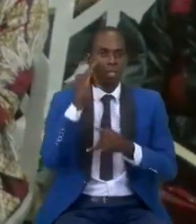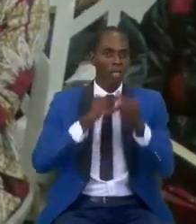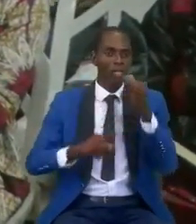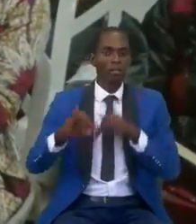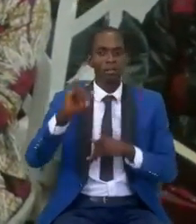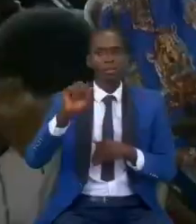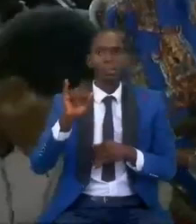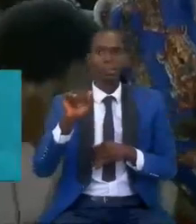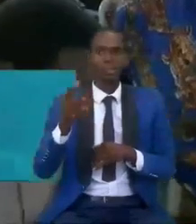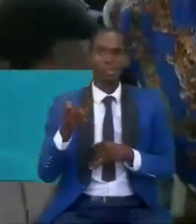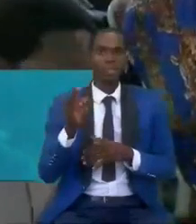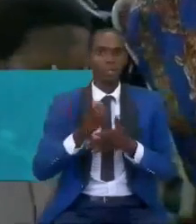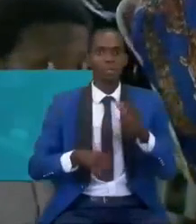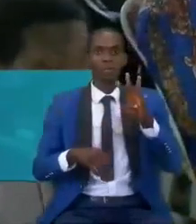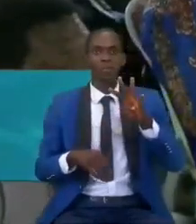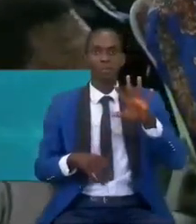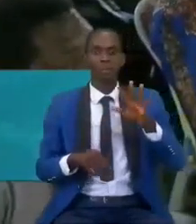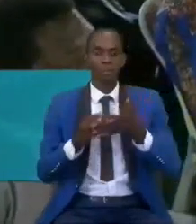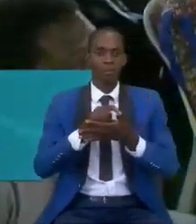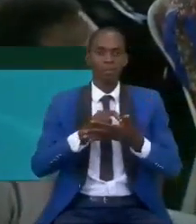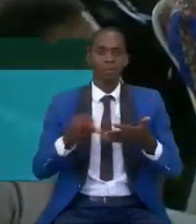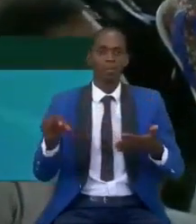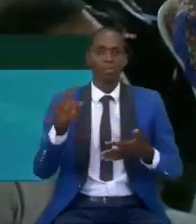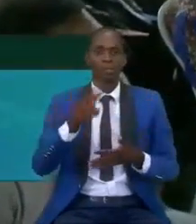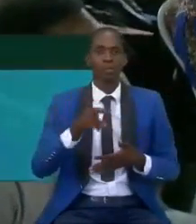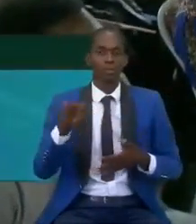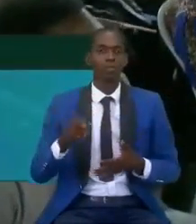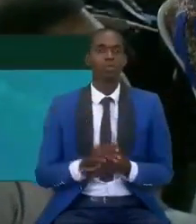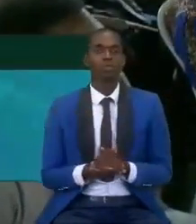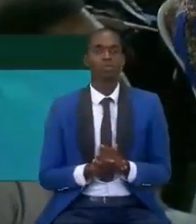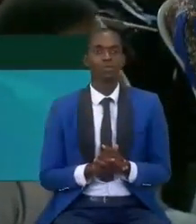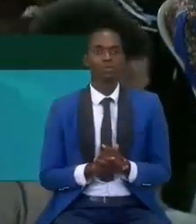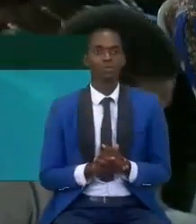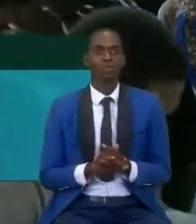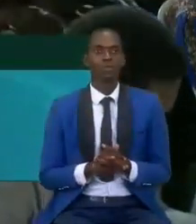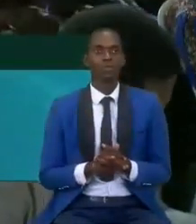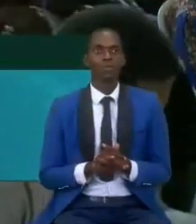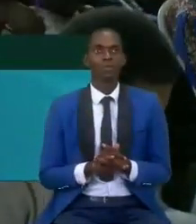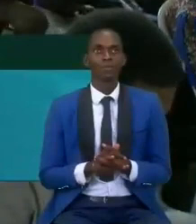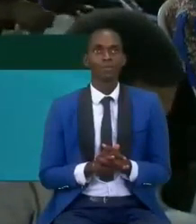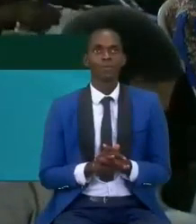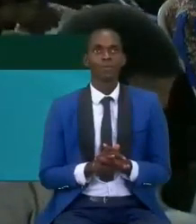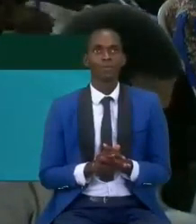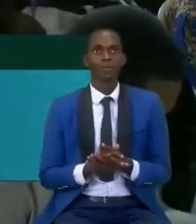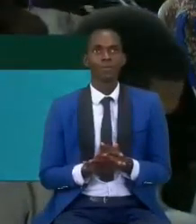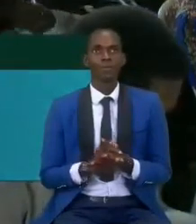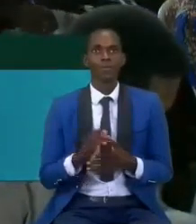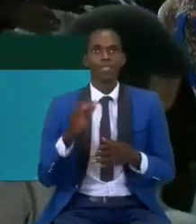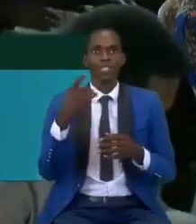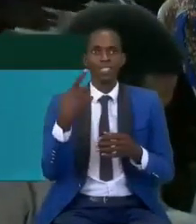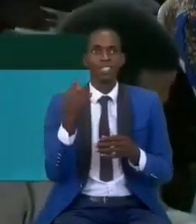45, and we're reading from verse 22. It tells us in Isaiah 45,